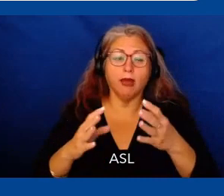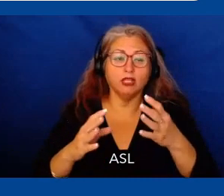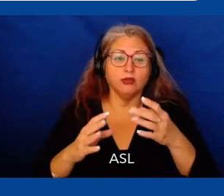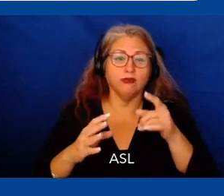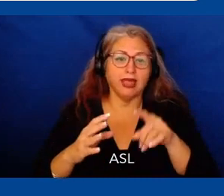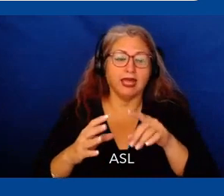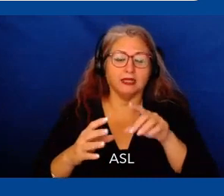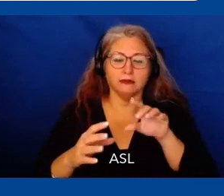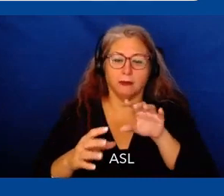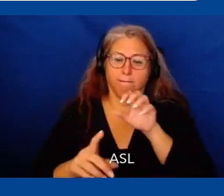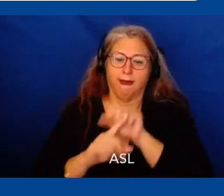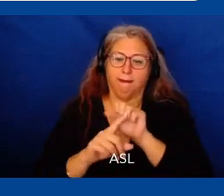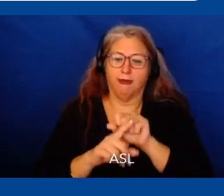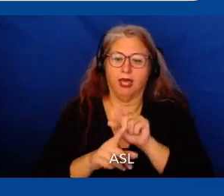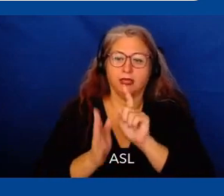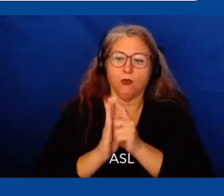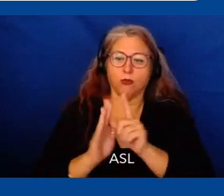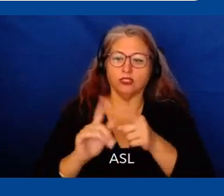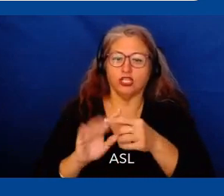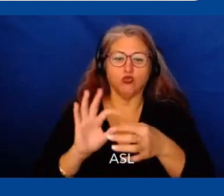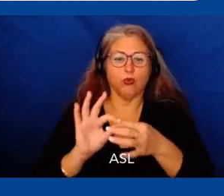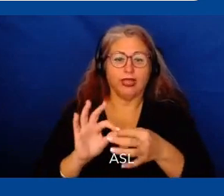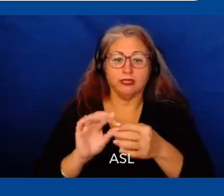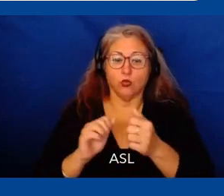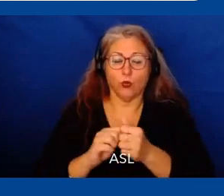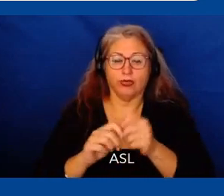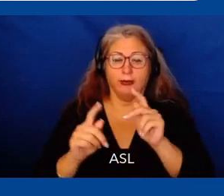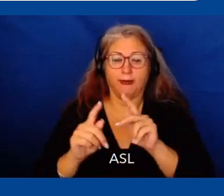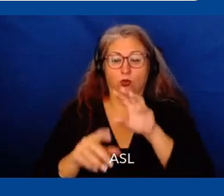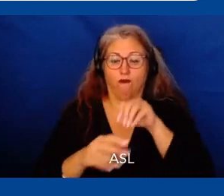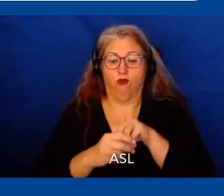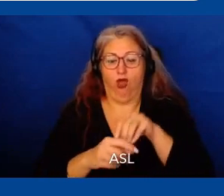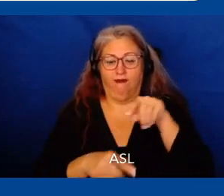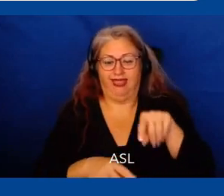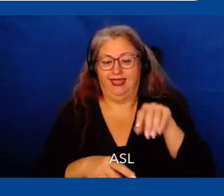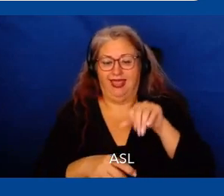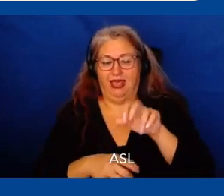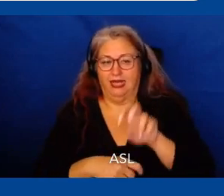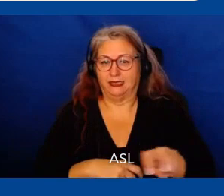those moments of relationship with the members of the expedition themselves.